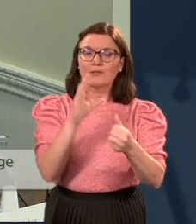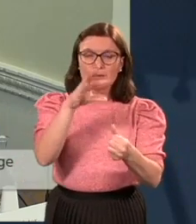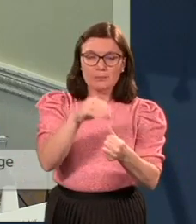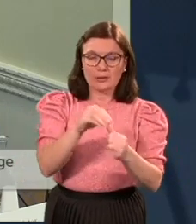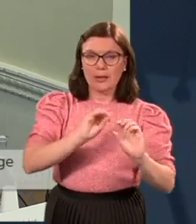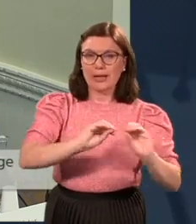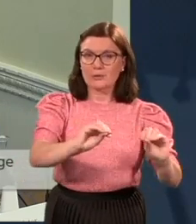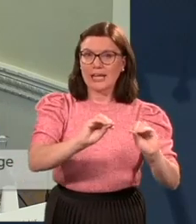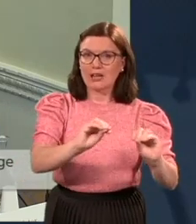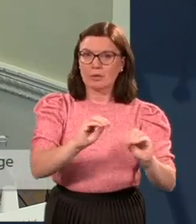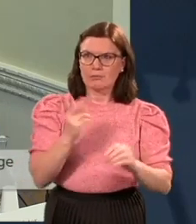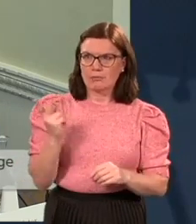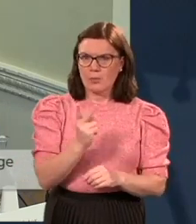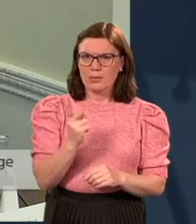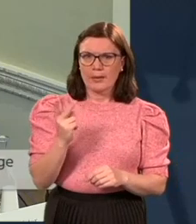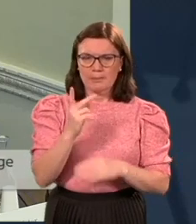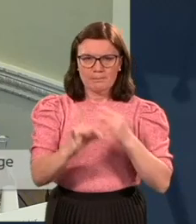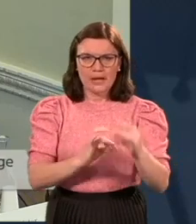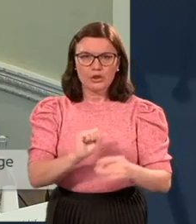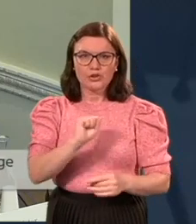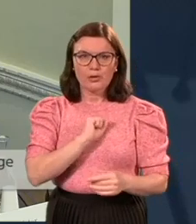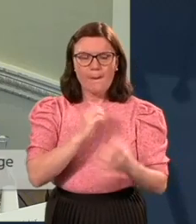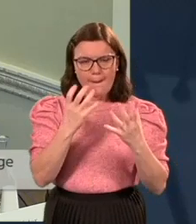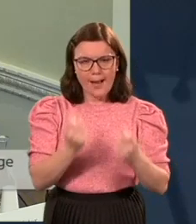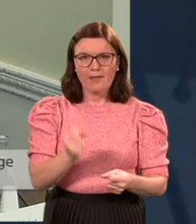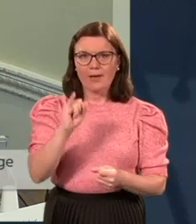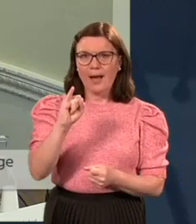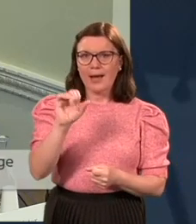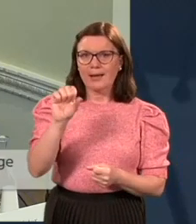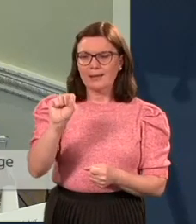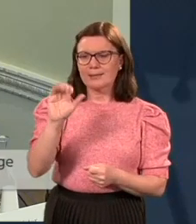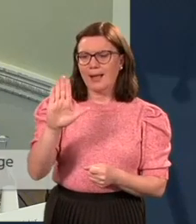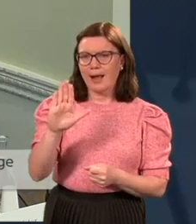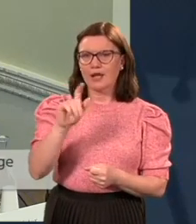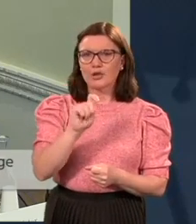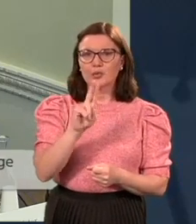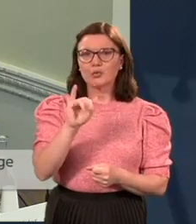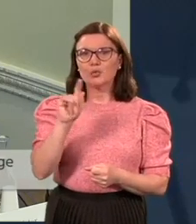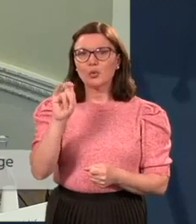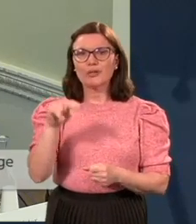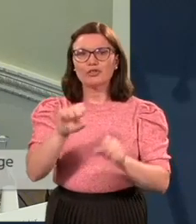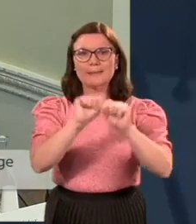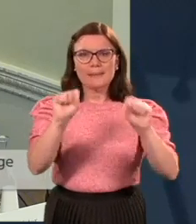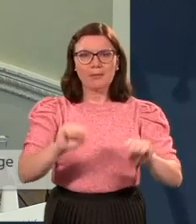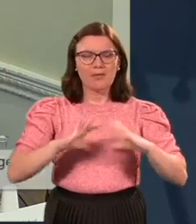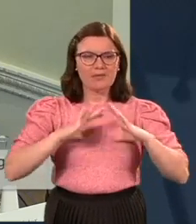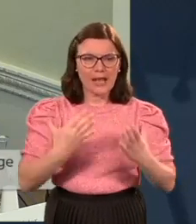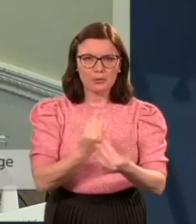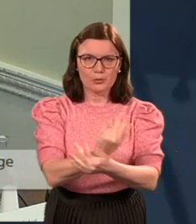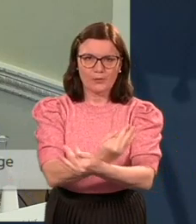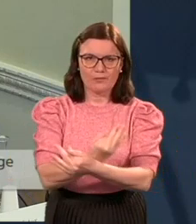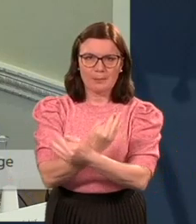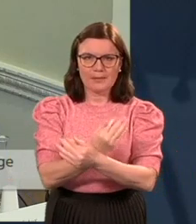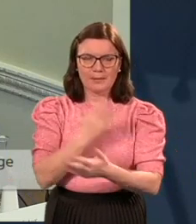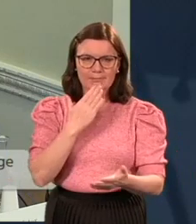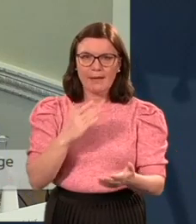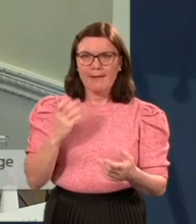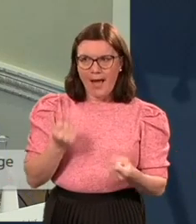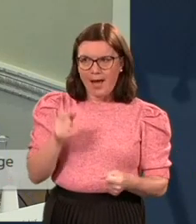Education are ensuring that there is an ISL tuition scheme available to families, and the dedicated visiting